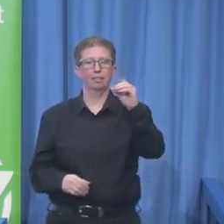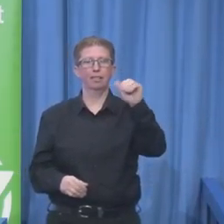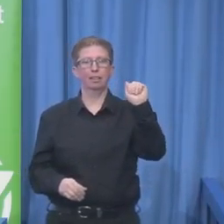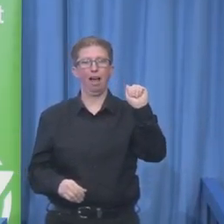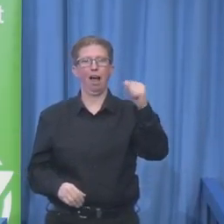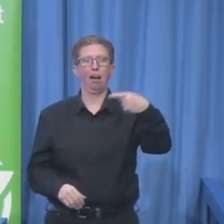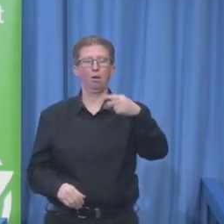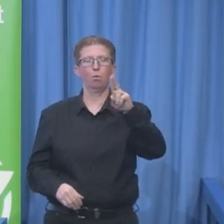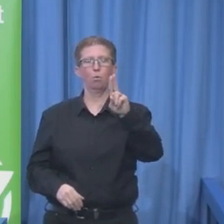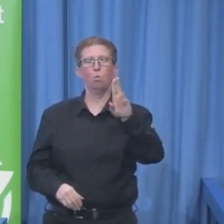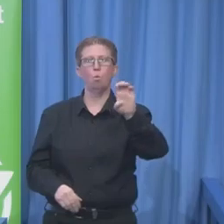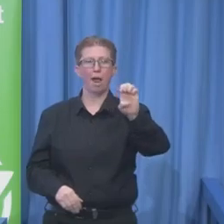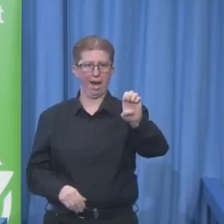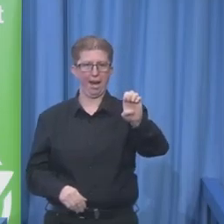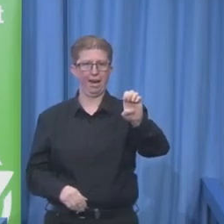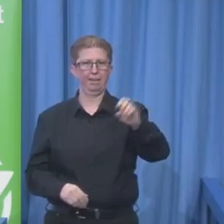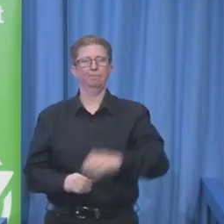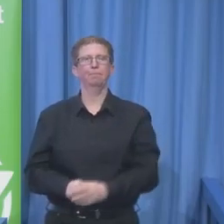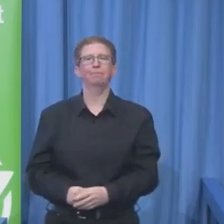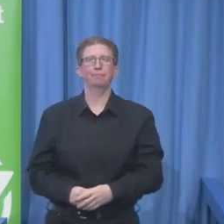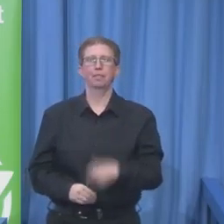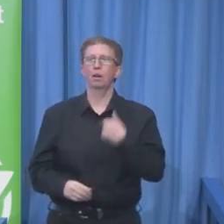the United States, Vermont.